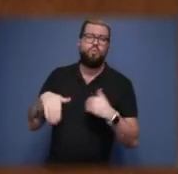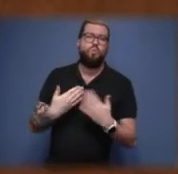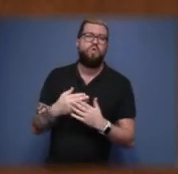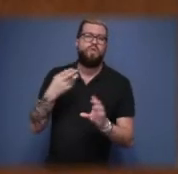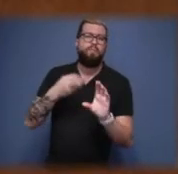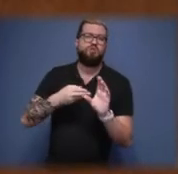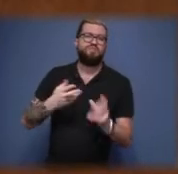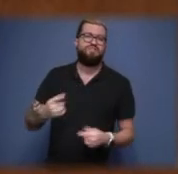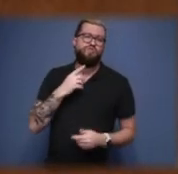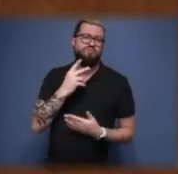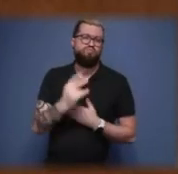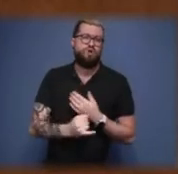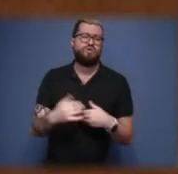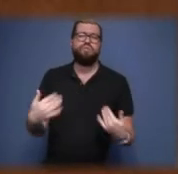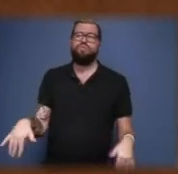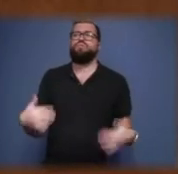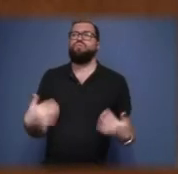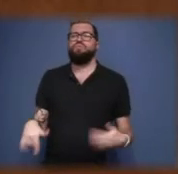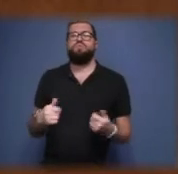this project. It's